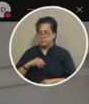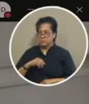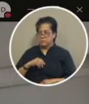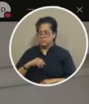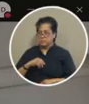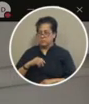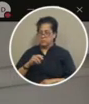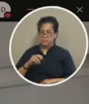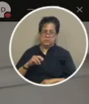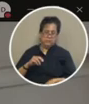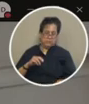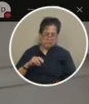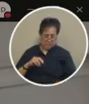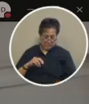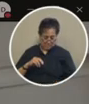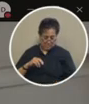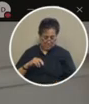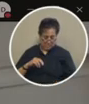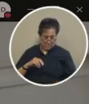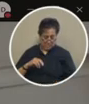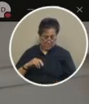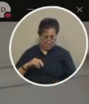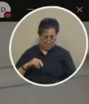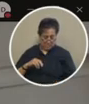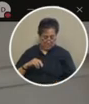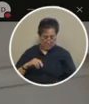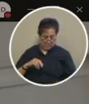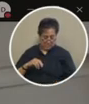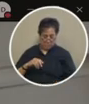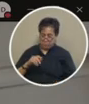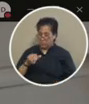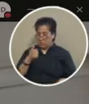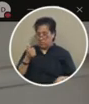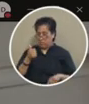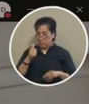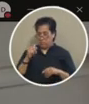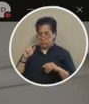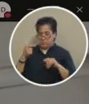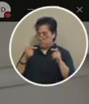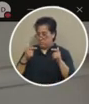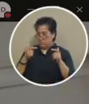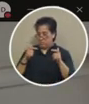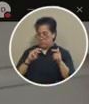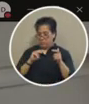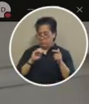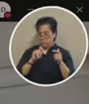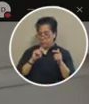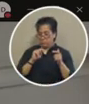Okay. Then unless there is another second, this motion will die.